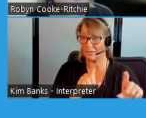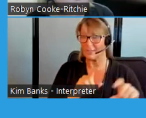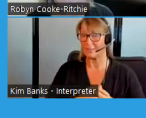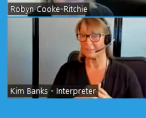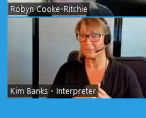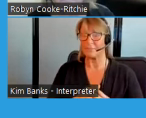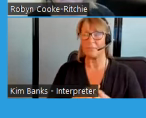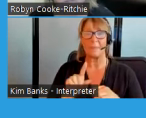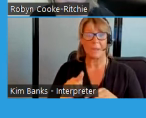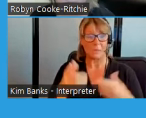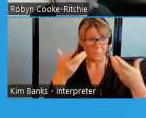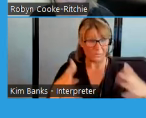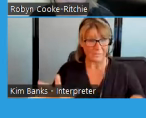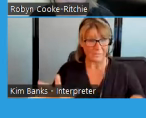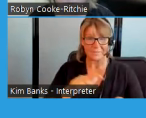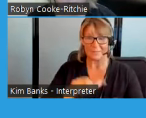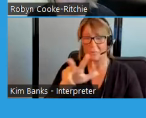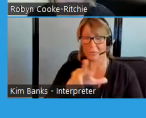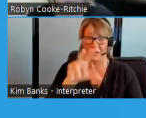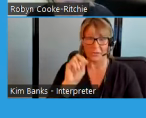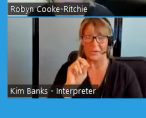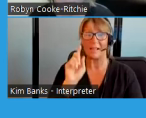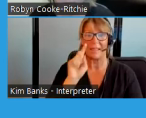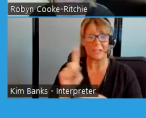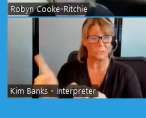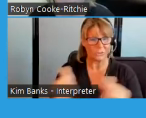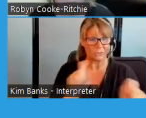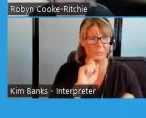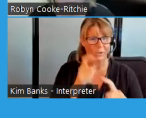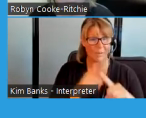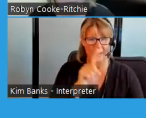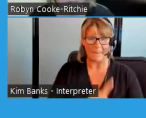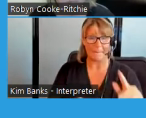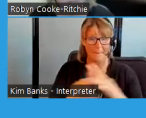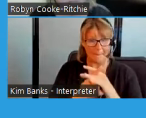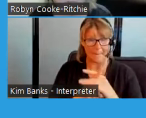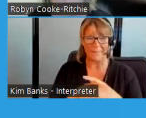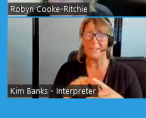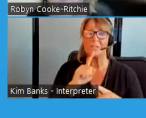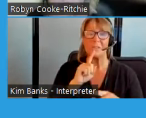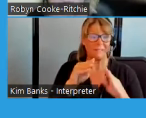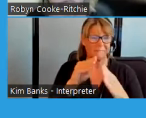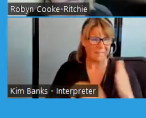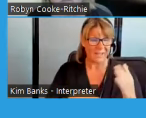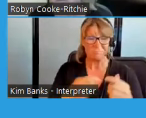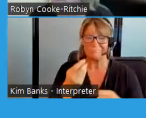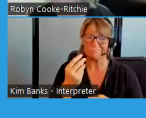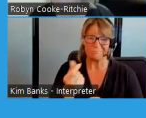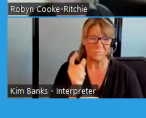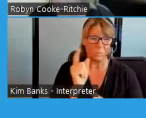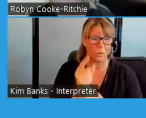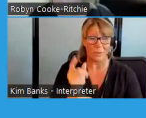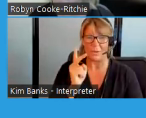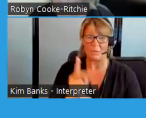end the webinar at 3:30, it will automatically pop up. It should only take a minute or two for you to fill it out, and we